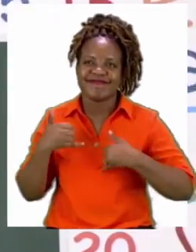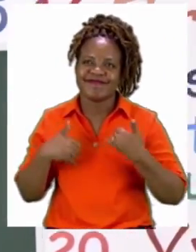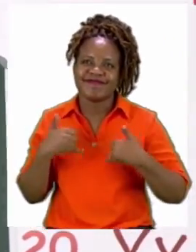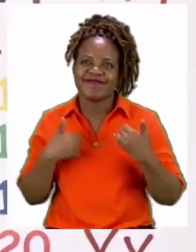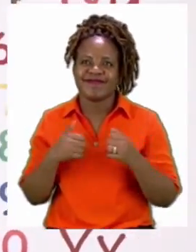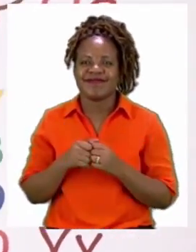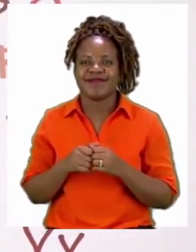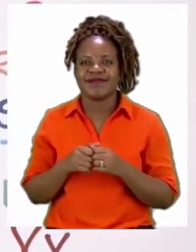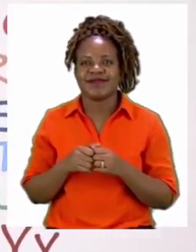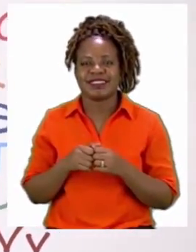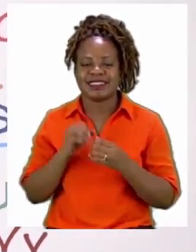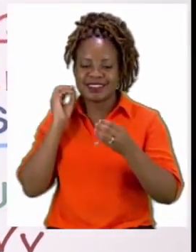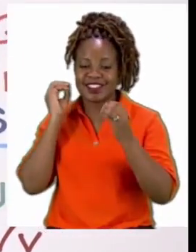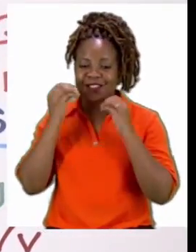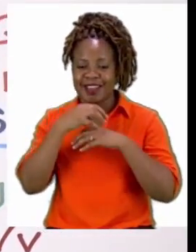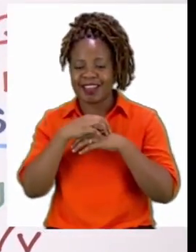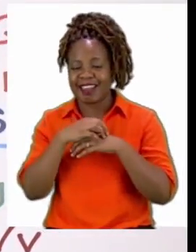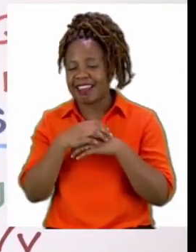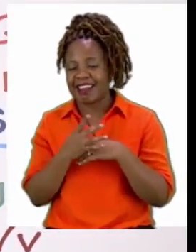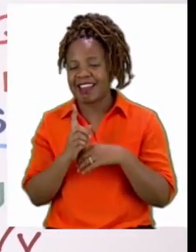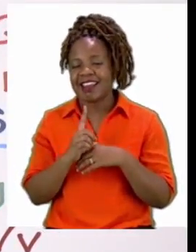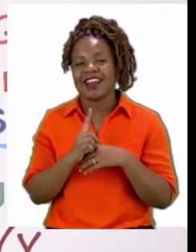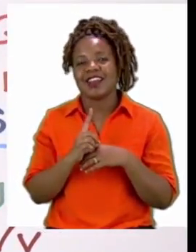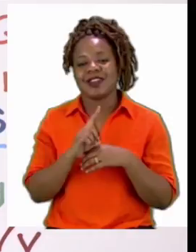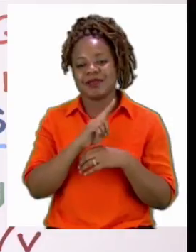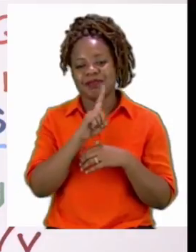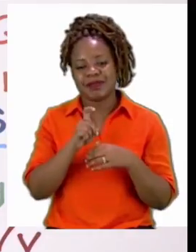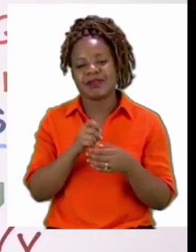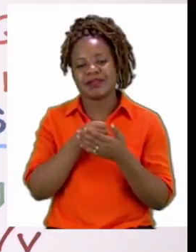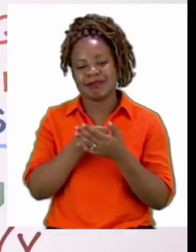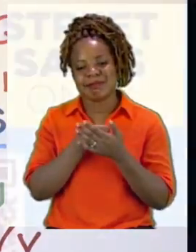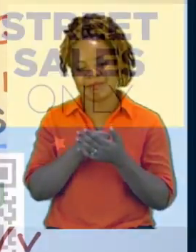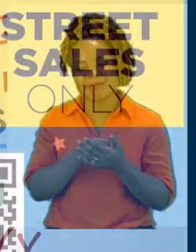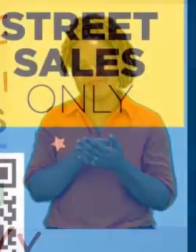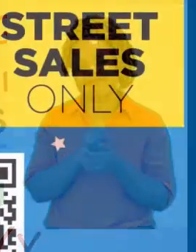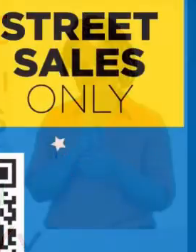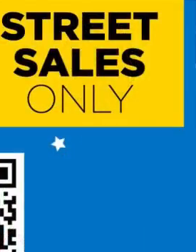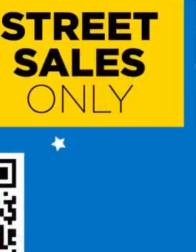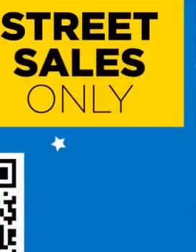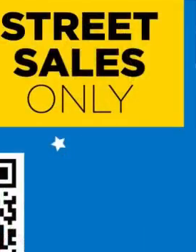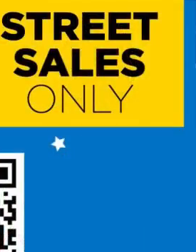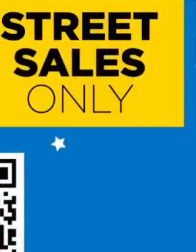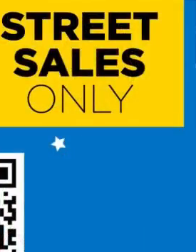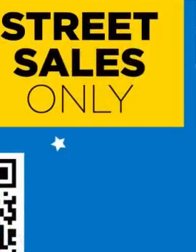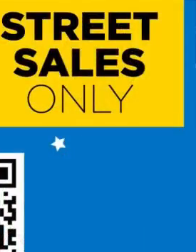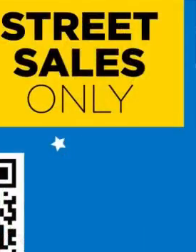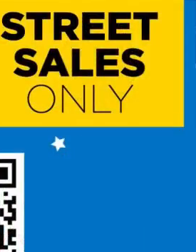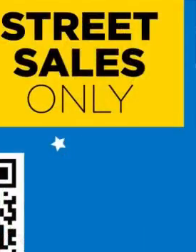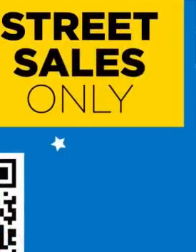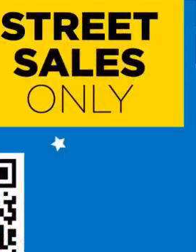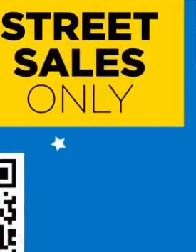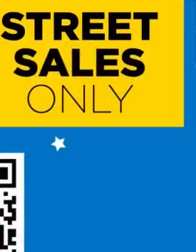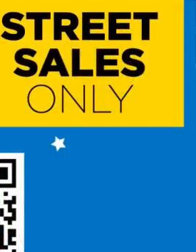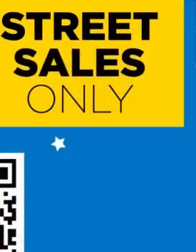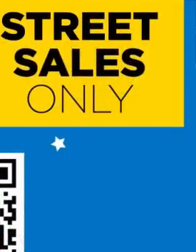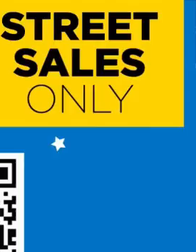start again and try again. I will see you after the advert break. Follow us on MyZone Facebook Active